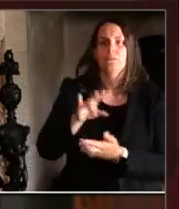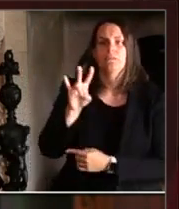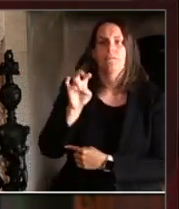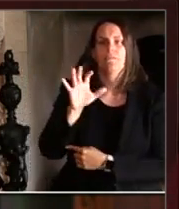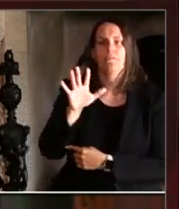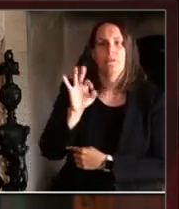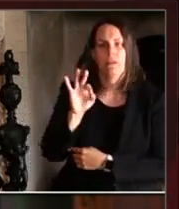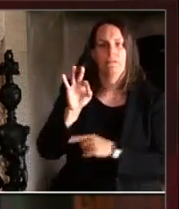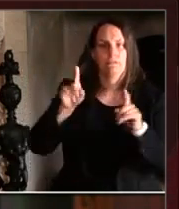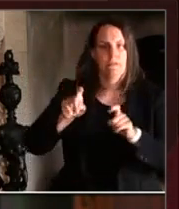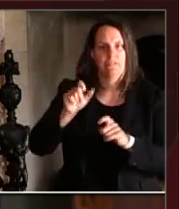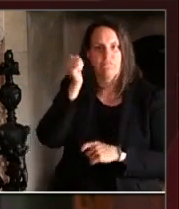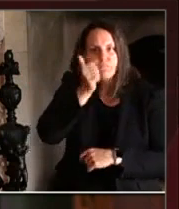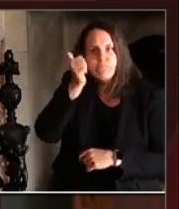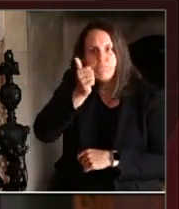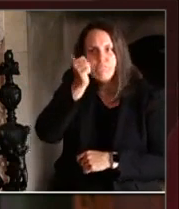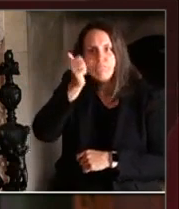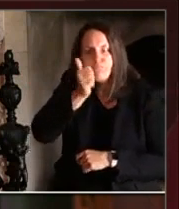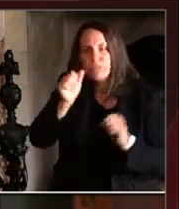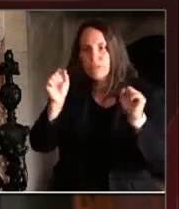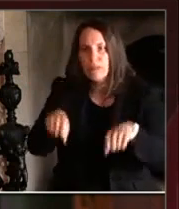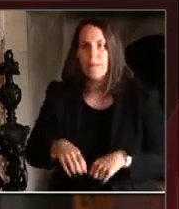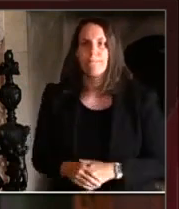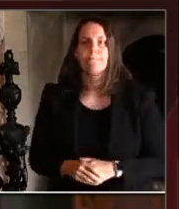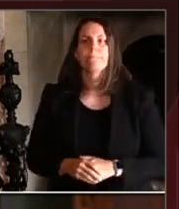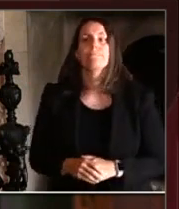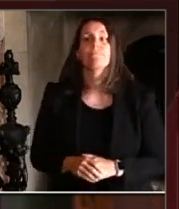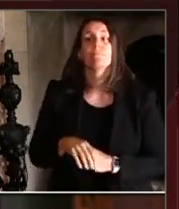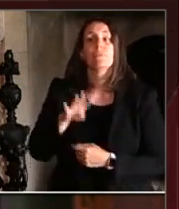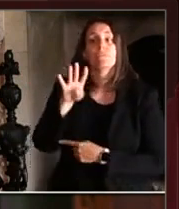17,759 tests. We've had